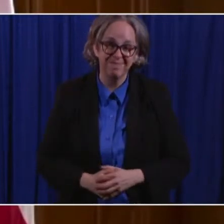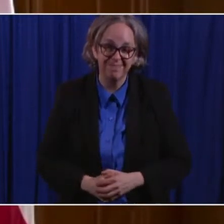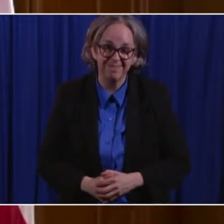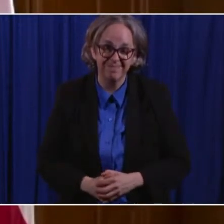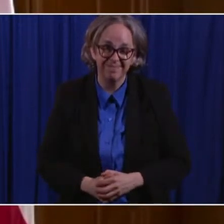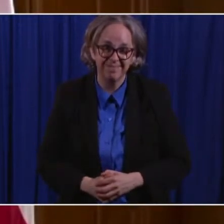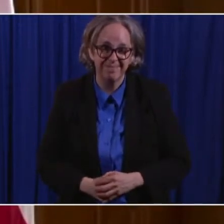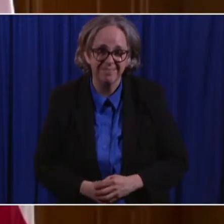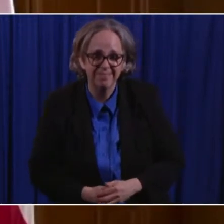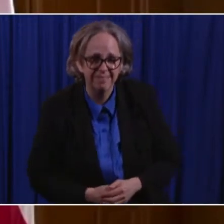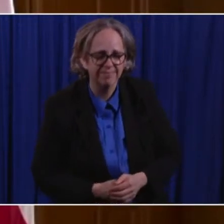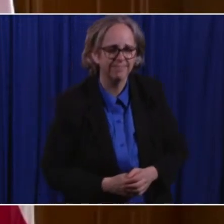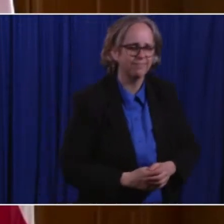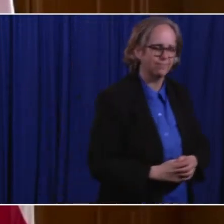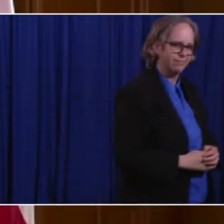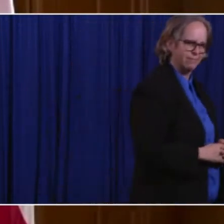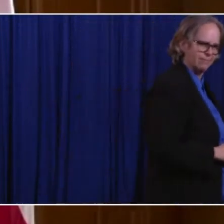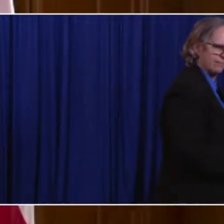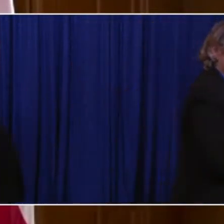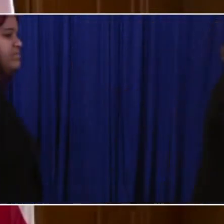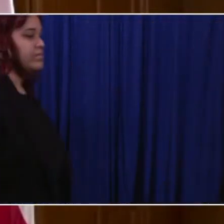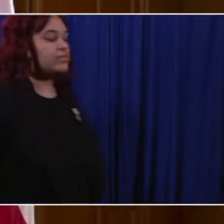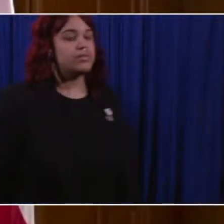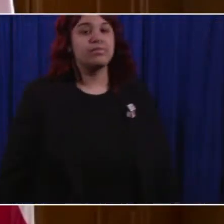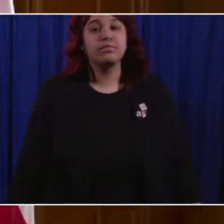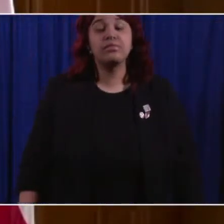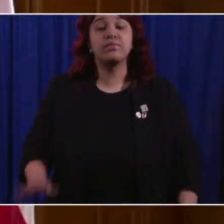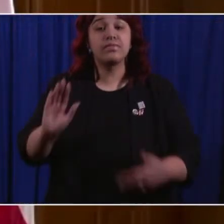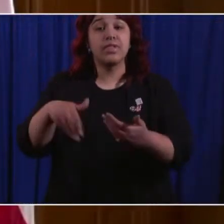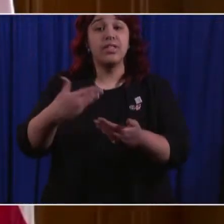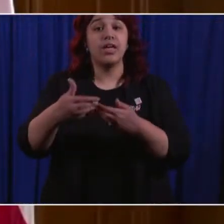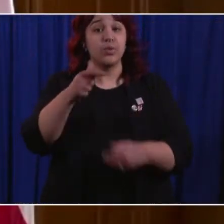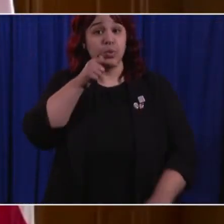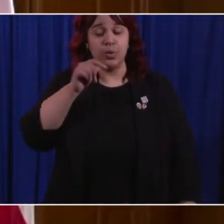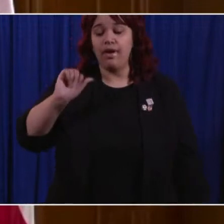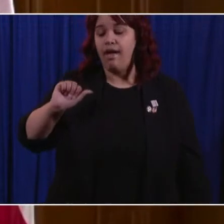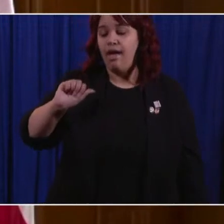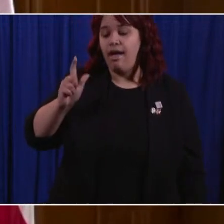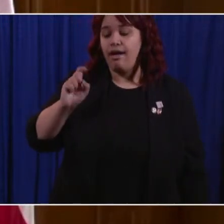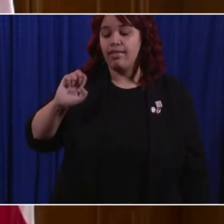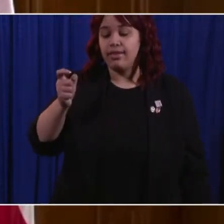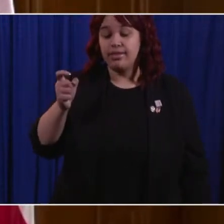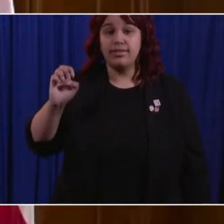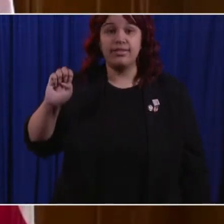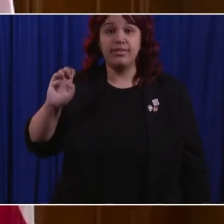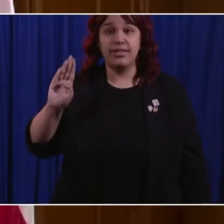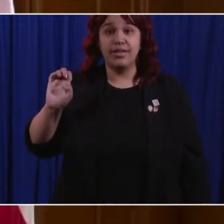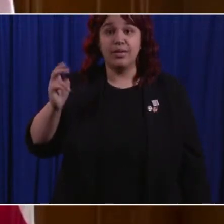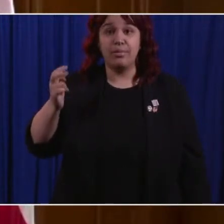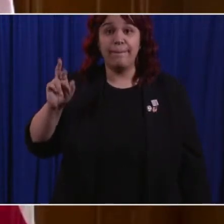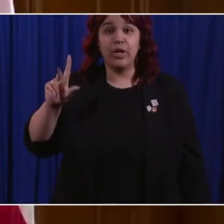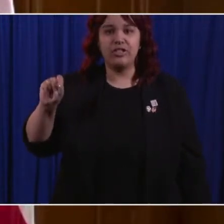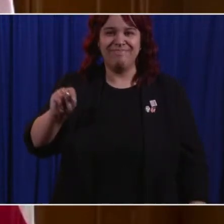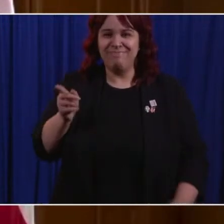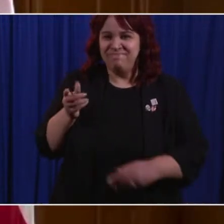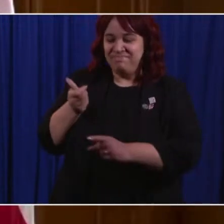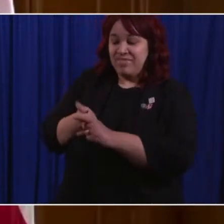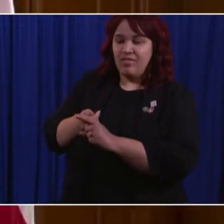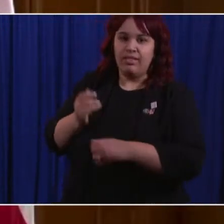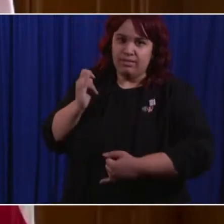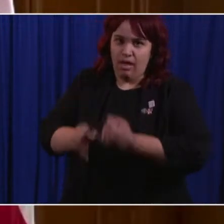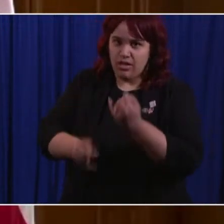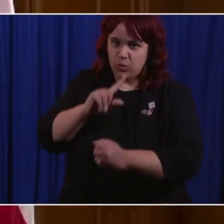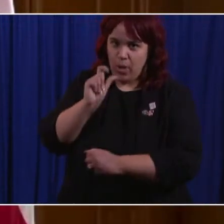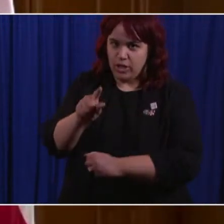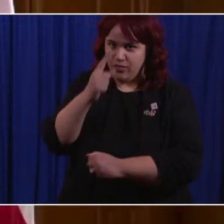Governor, next question is the last question for today, and it belongs to Alex Ebert of Bloomberg. Alex. Thanks for having us, Governor.